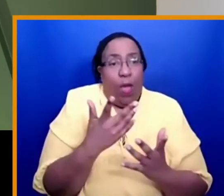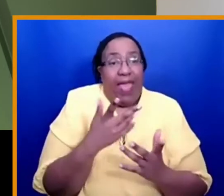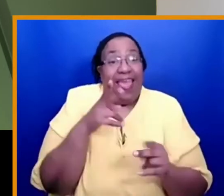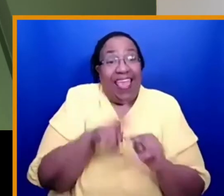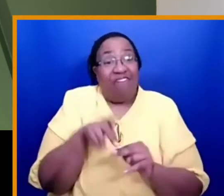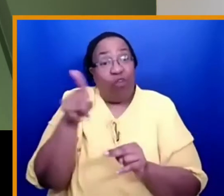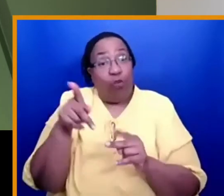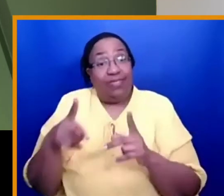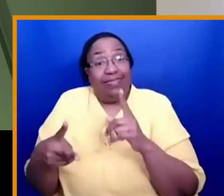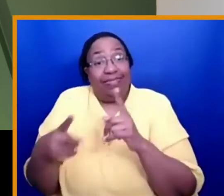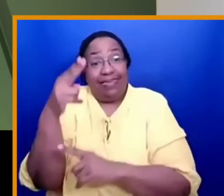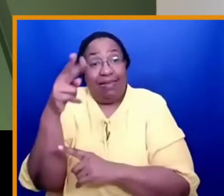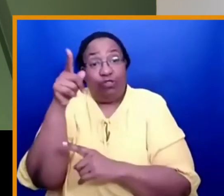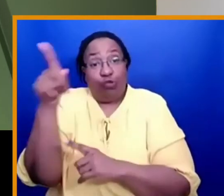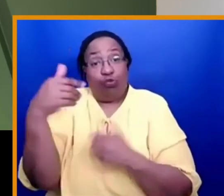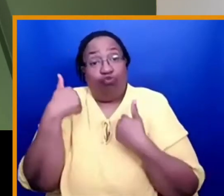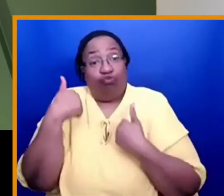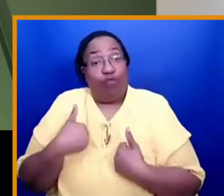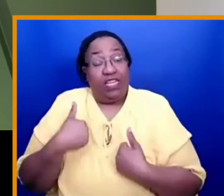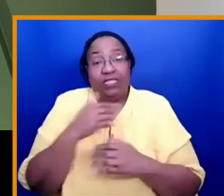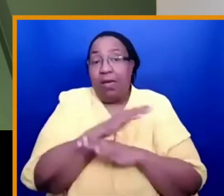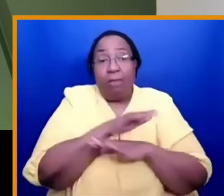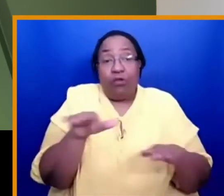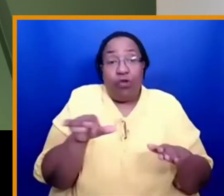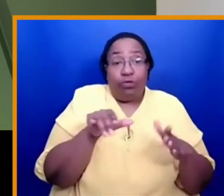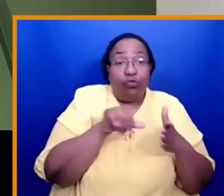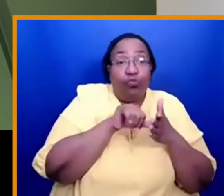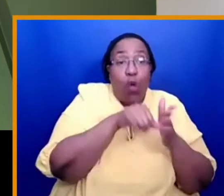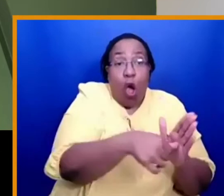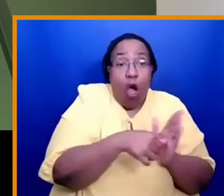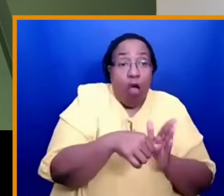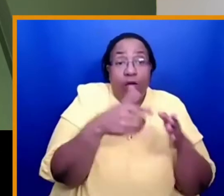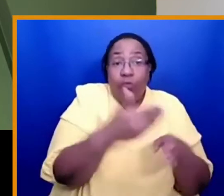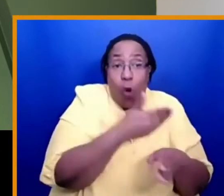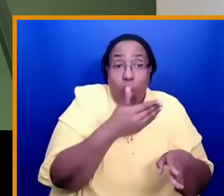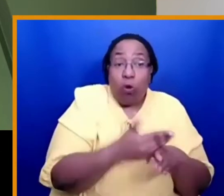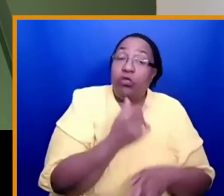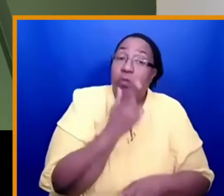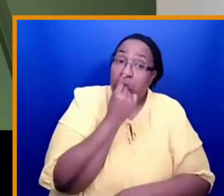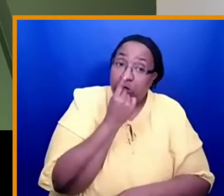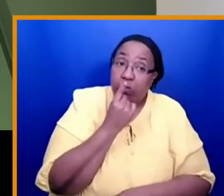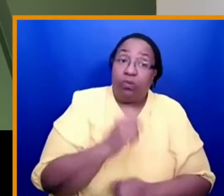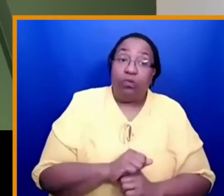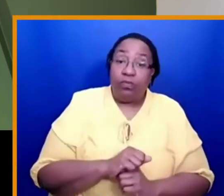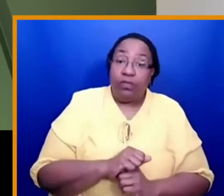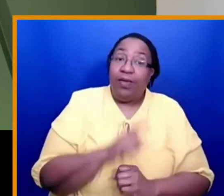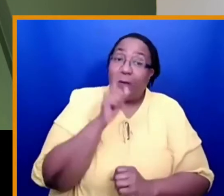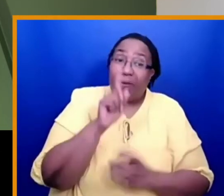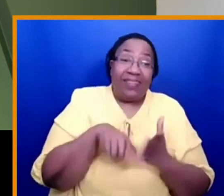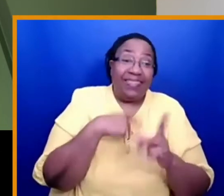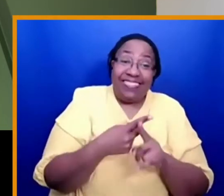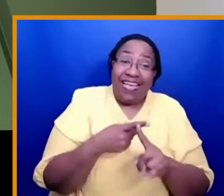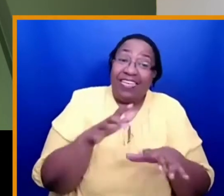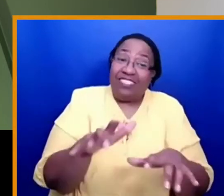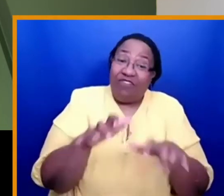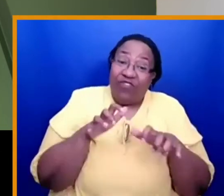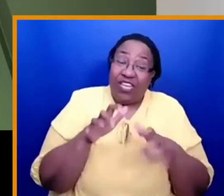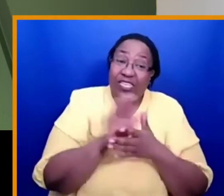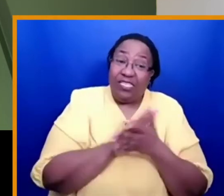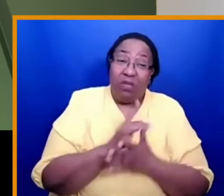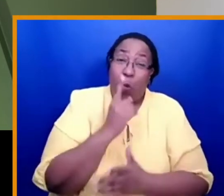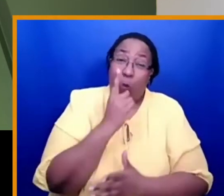by Kevin. This may be an argument, but it would be incorrect. The tax freeze will drag 1.3 million low earners